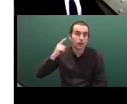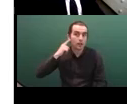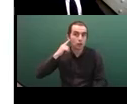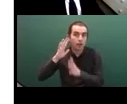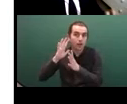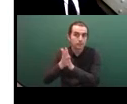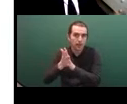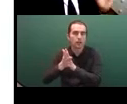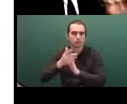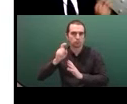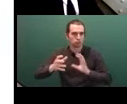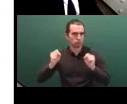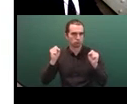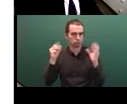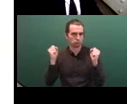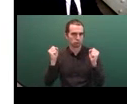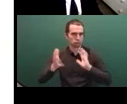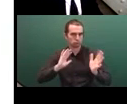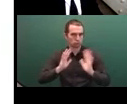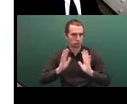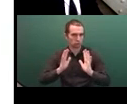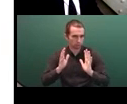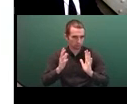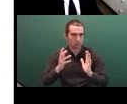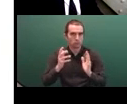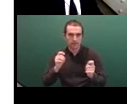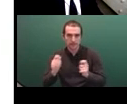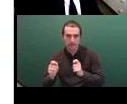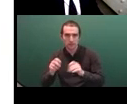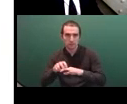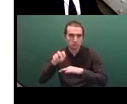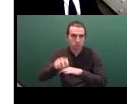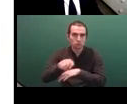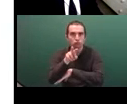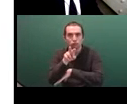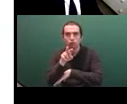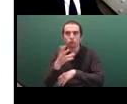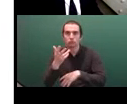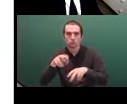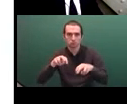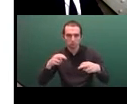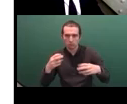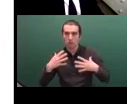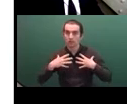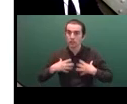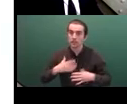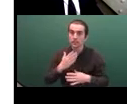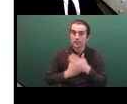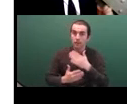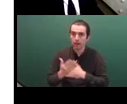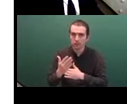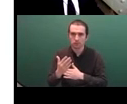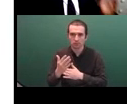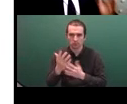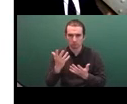the difficulties they have in actually visualizing and connecting words to language and so on. So colored